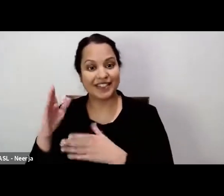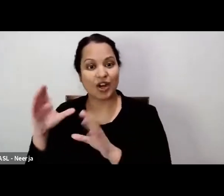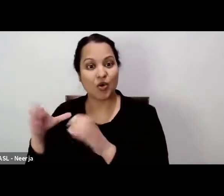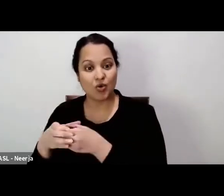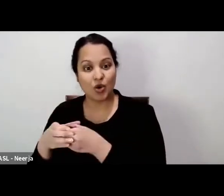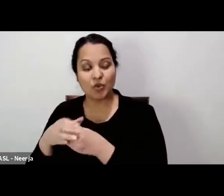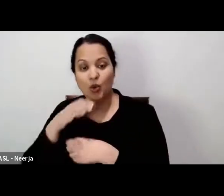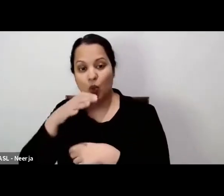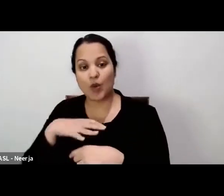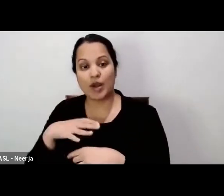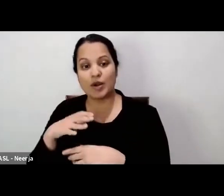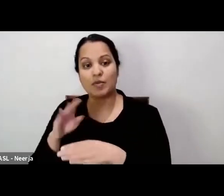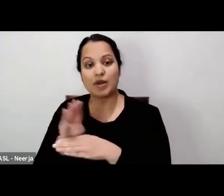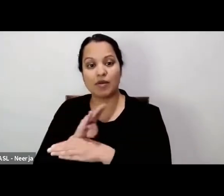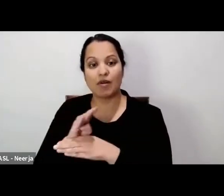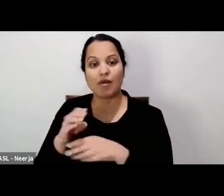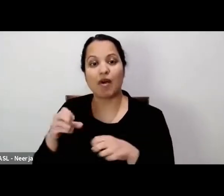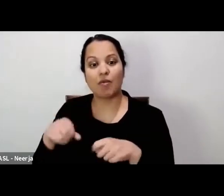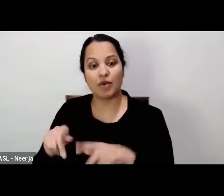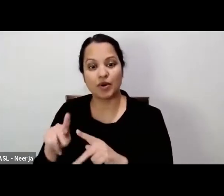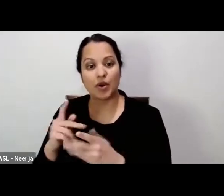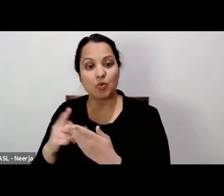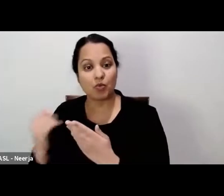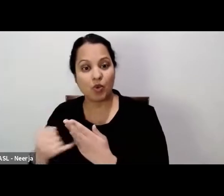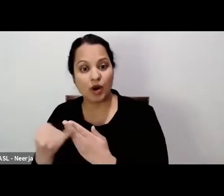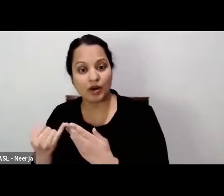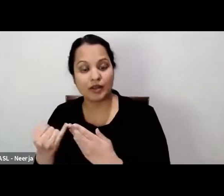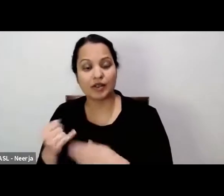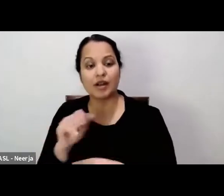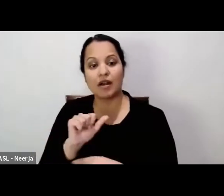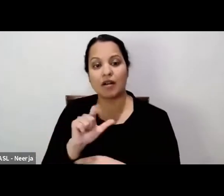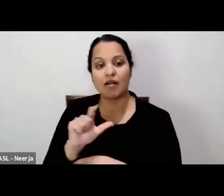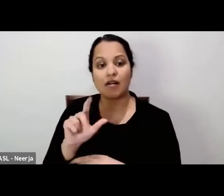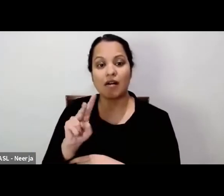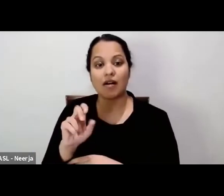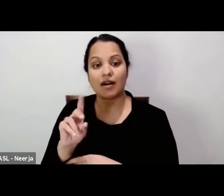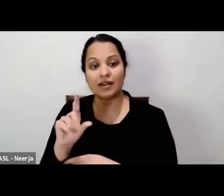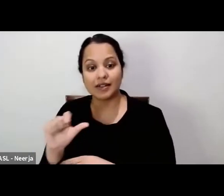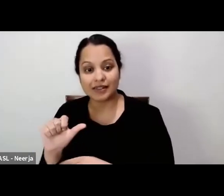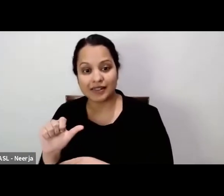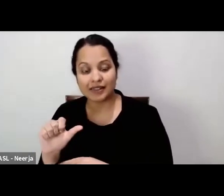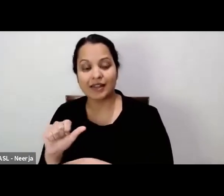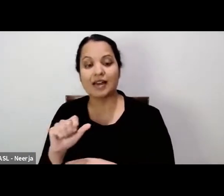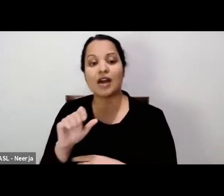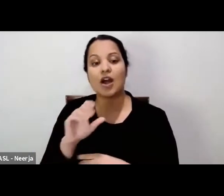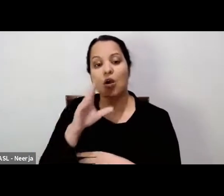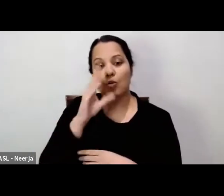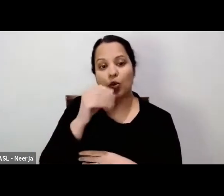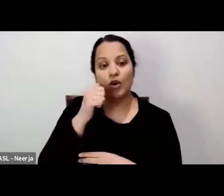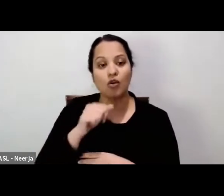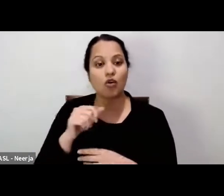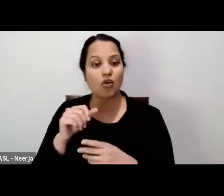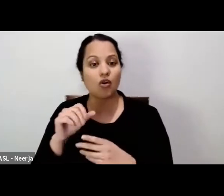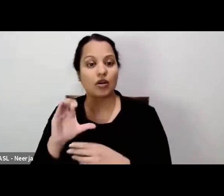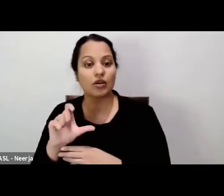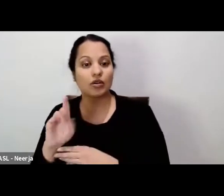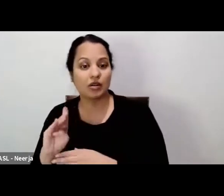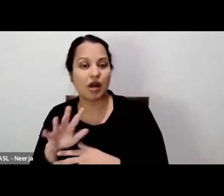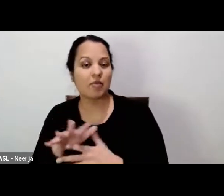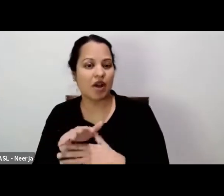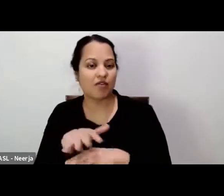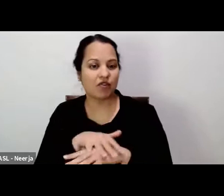Entrepreneurial Opportunity Project, Alvanza, Boys and Girls Club of America Native Services, and